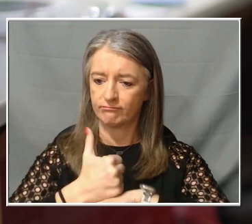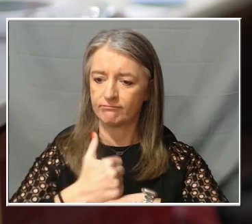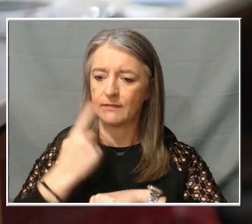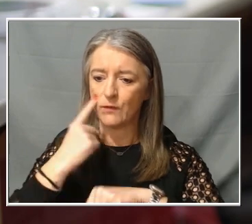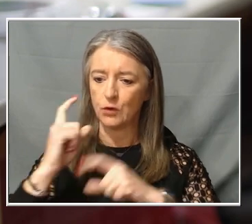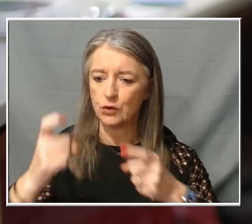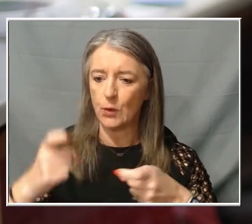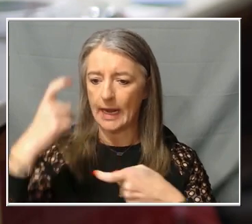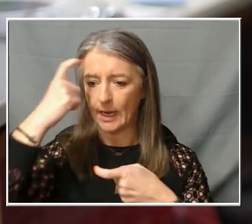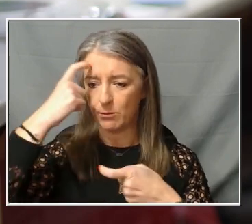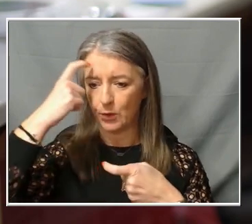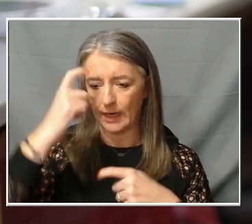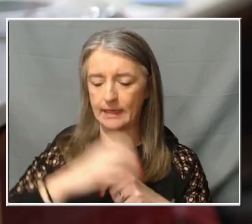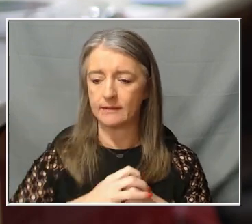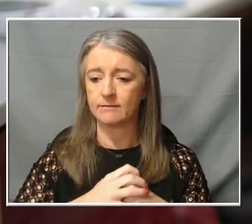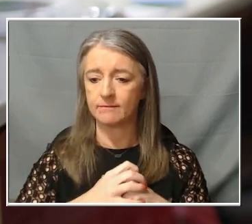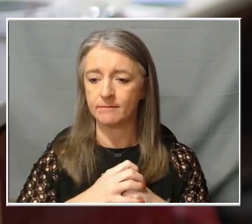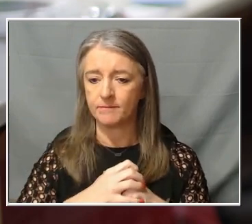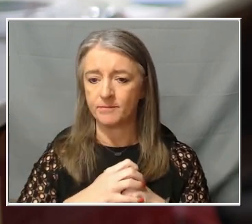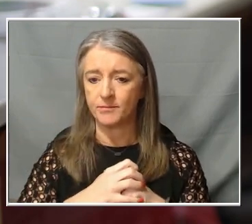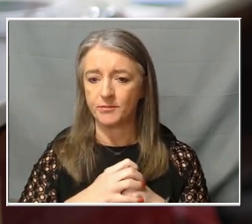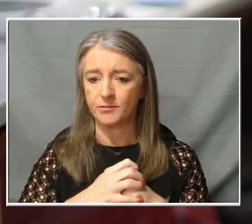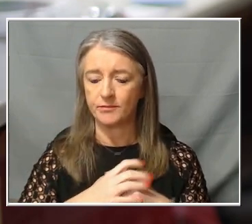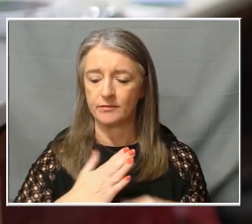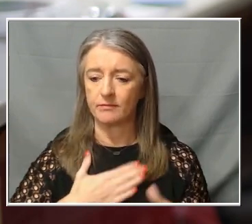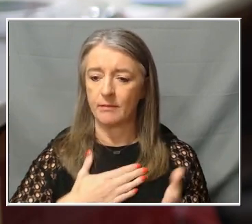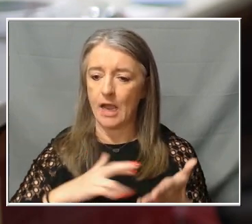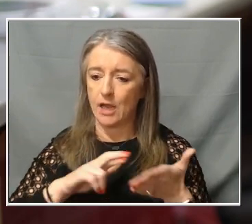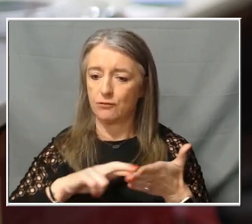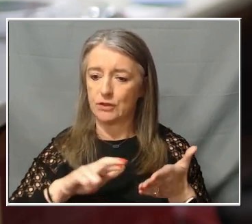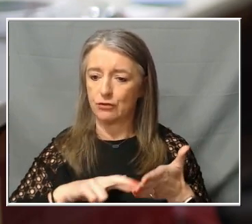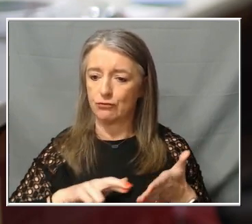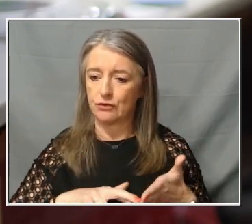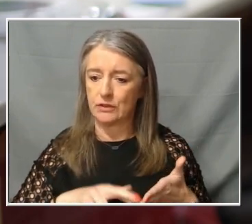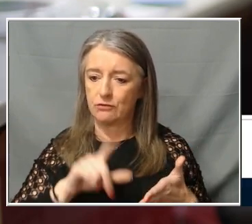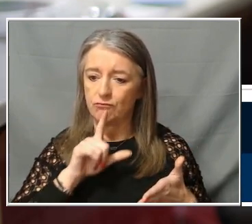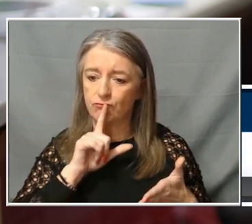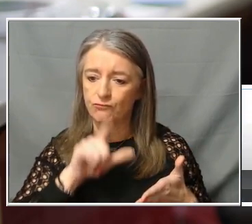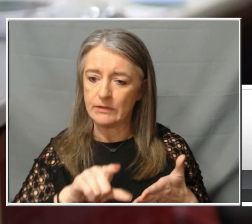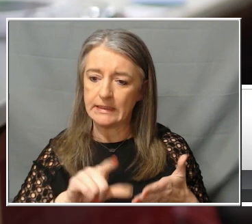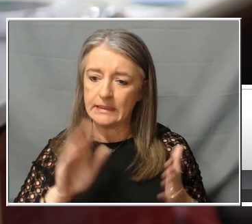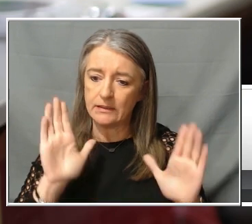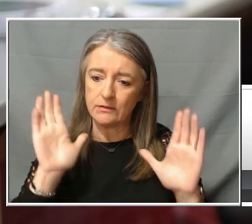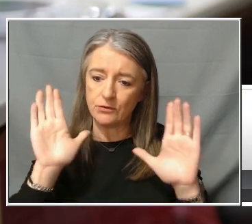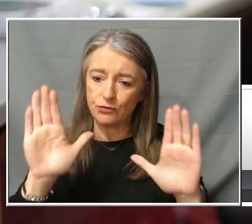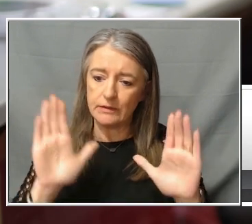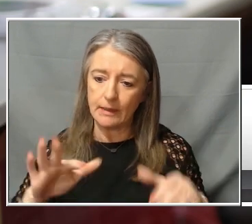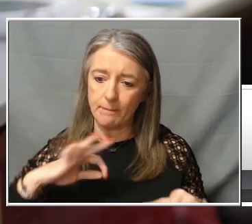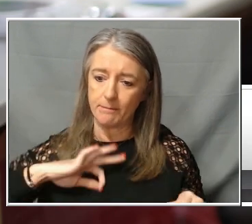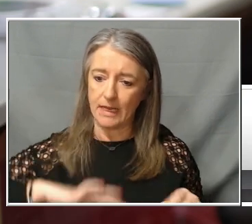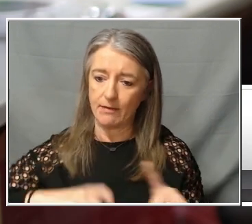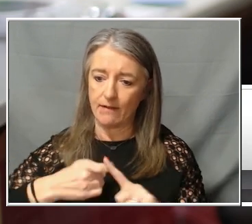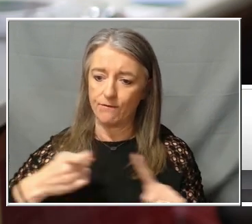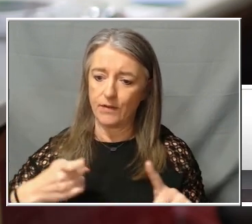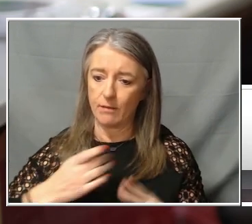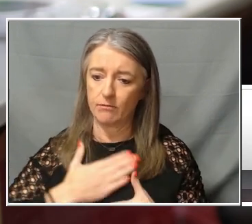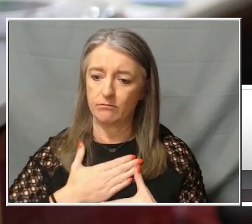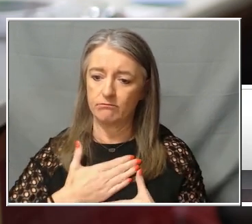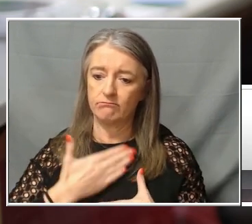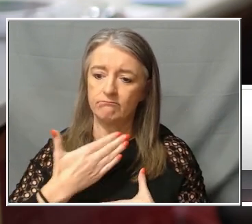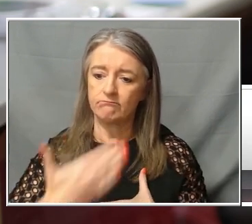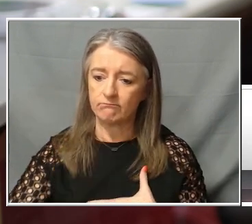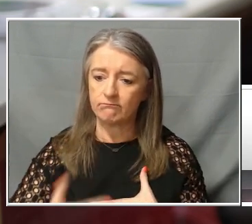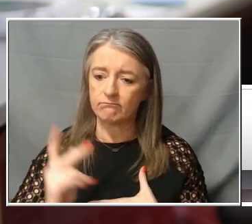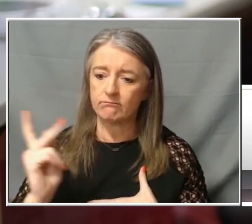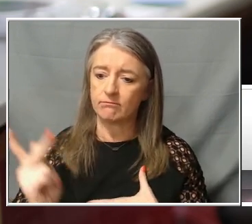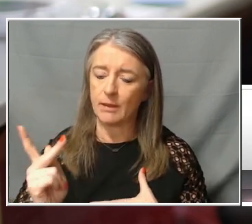And my research is really tremendously benefit from the generosity of people